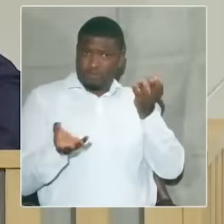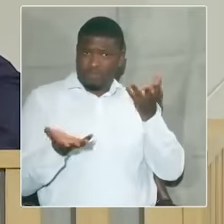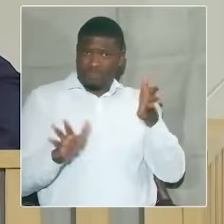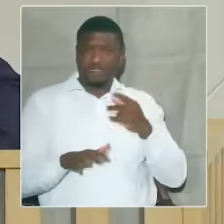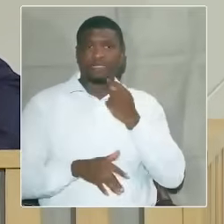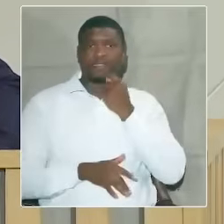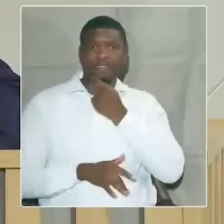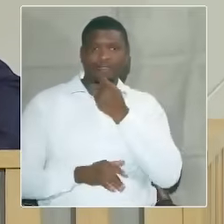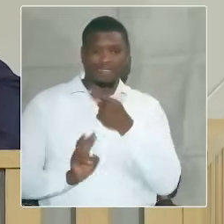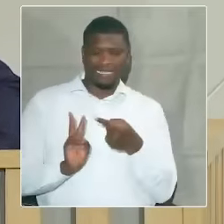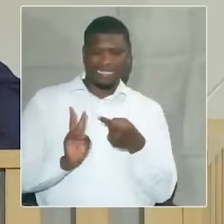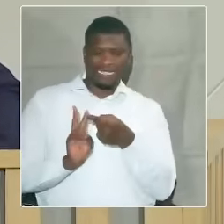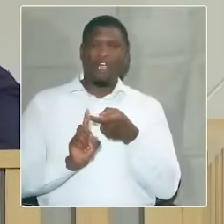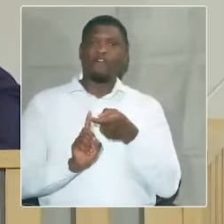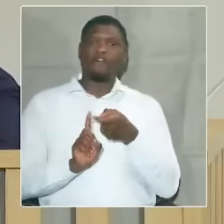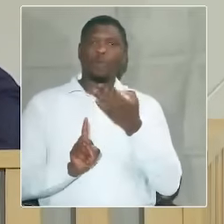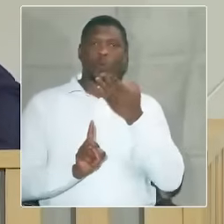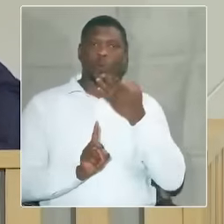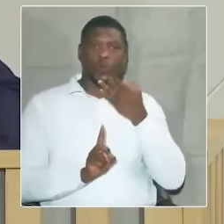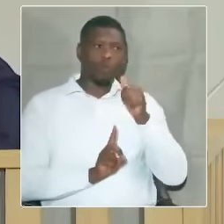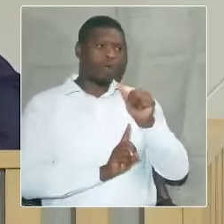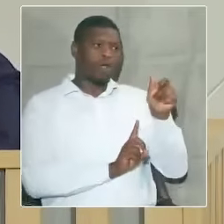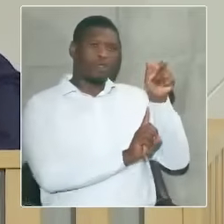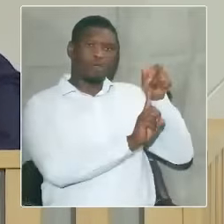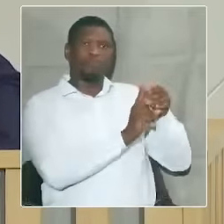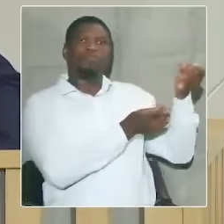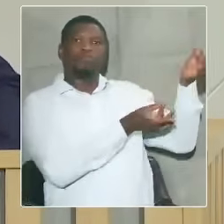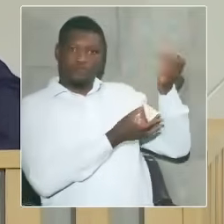actually that's what I just said, to say that